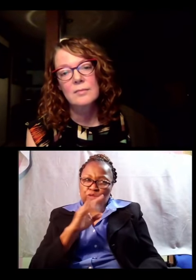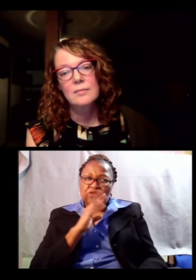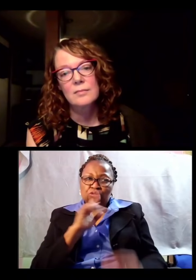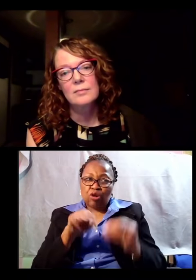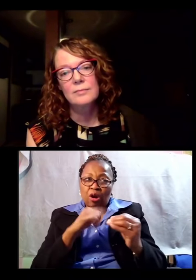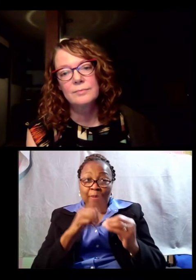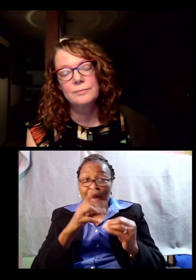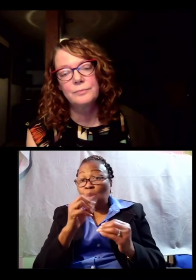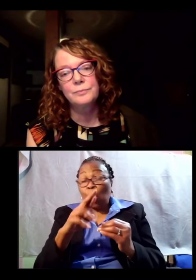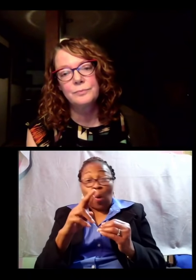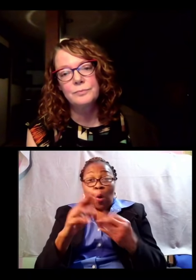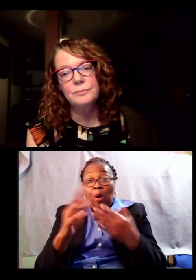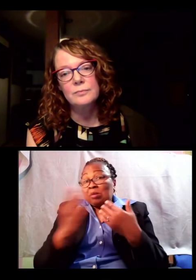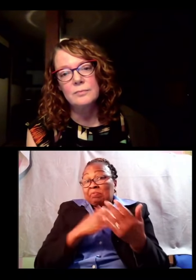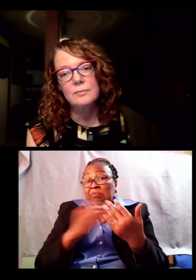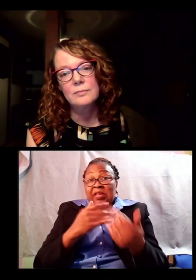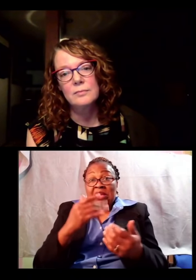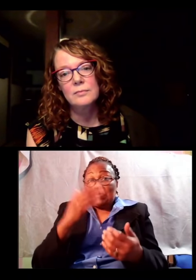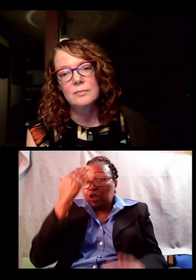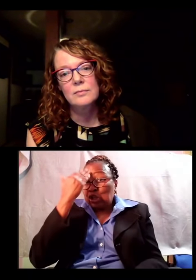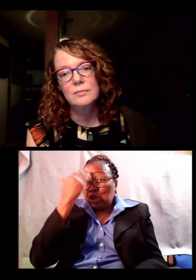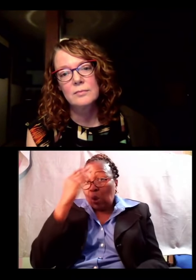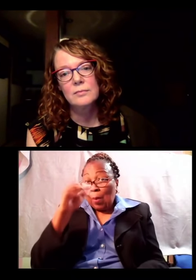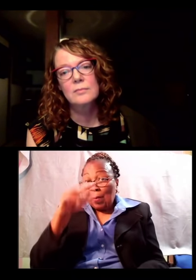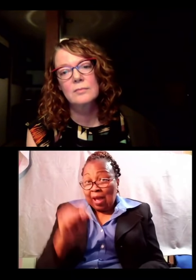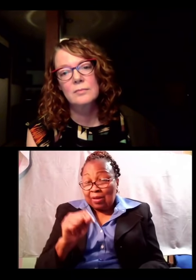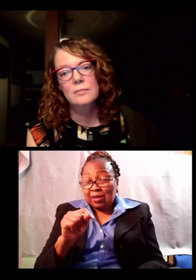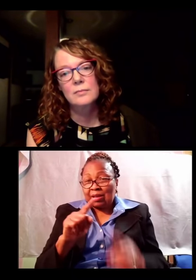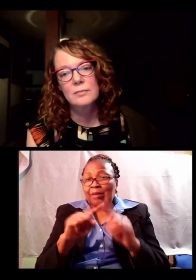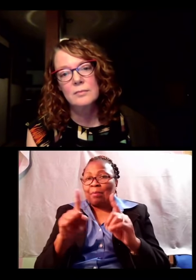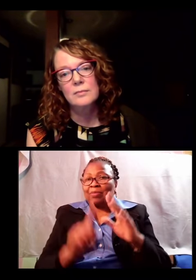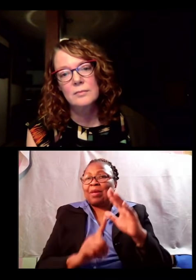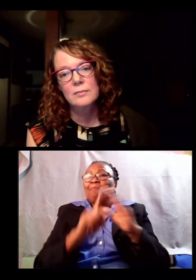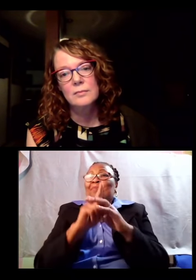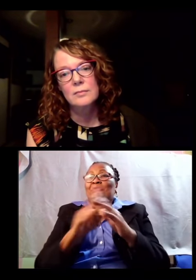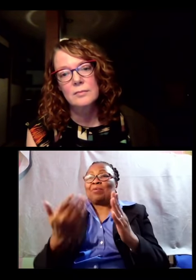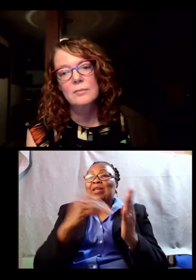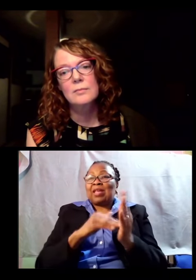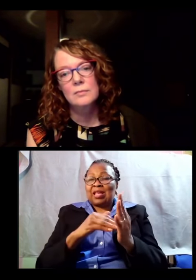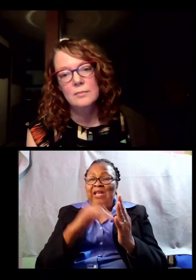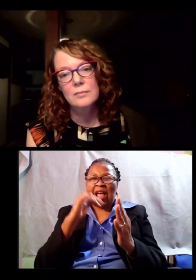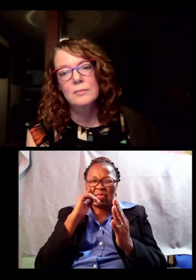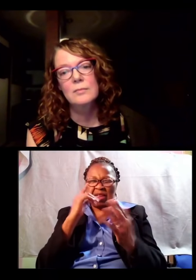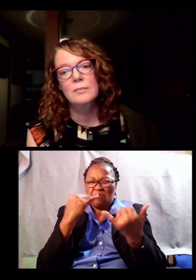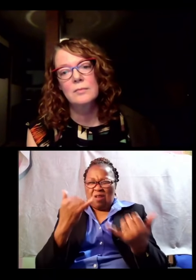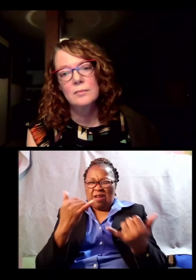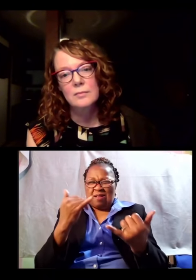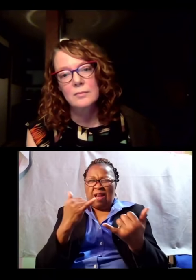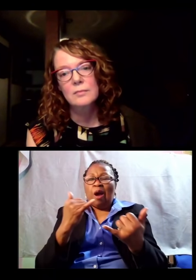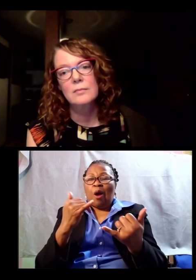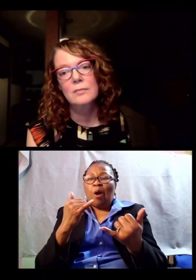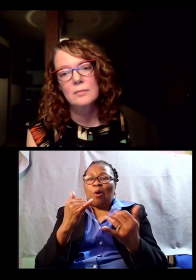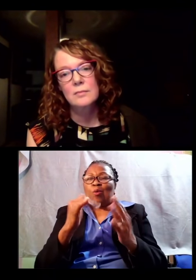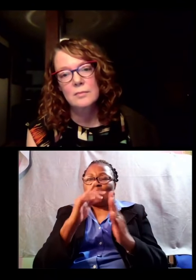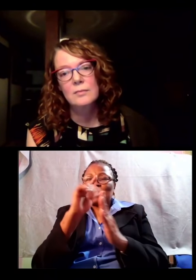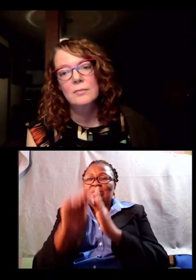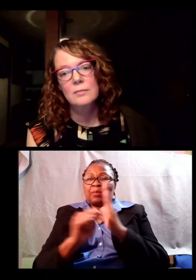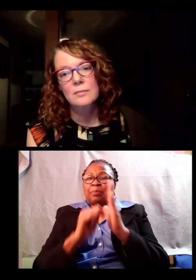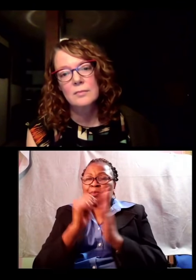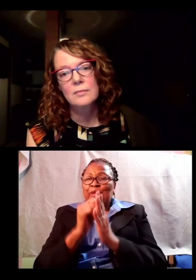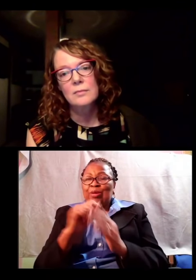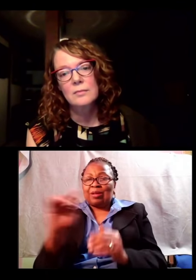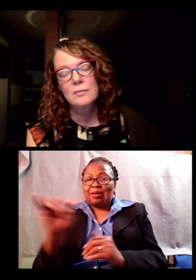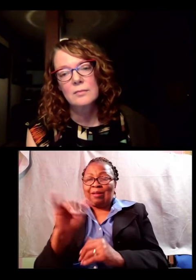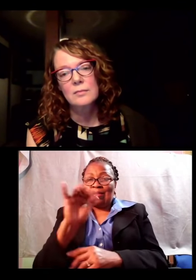about. And back they come. And I think we're in one of those periods right now.